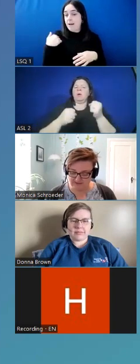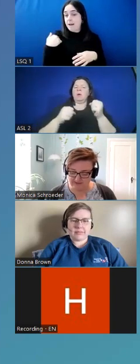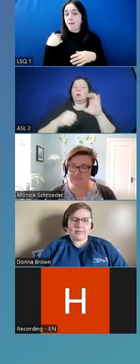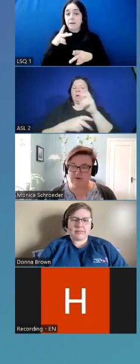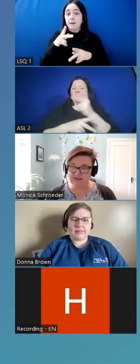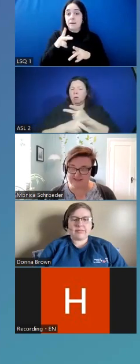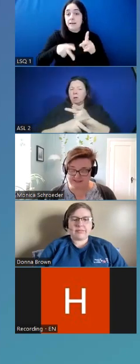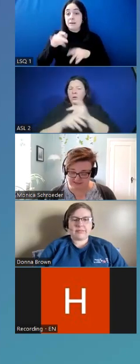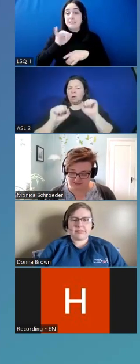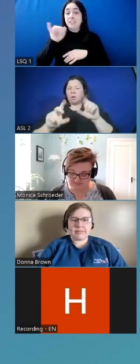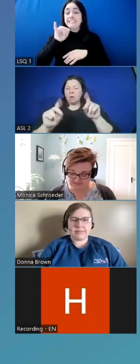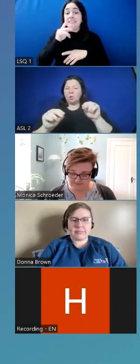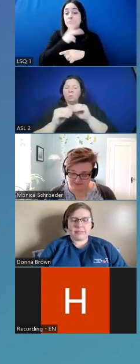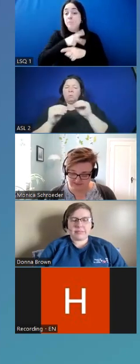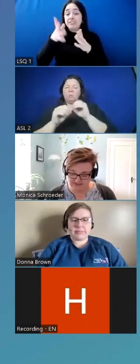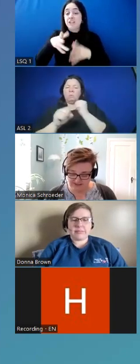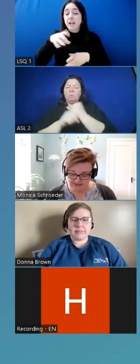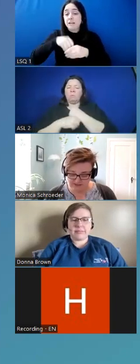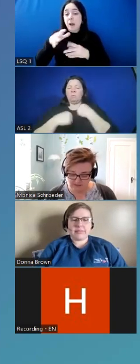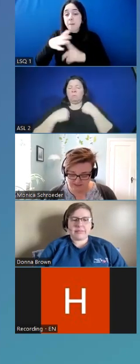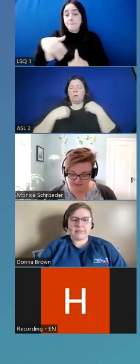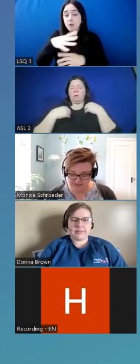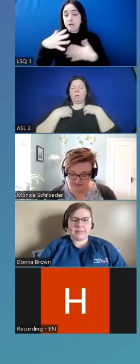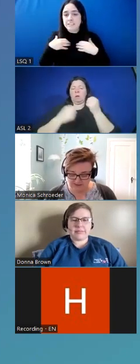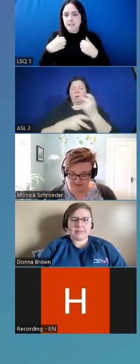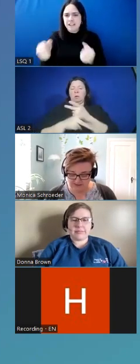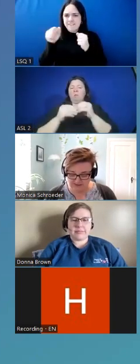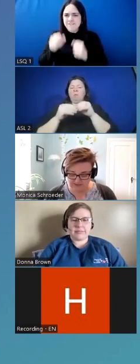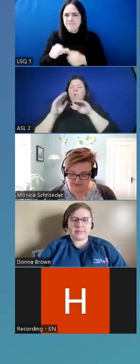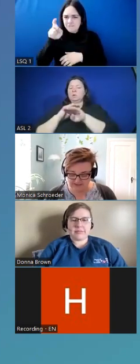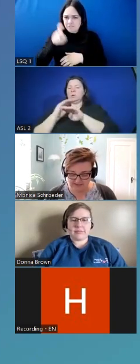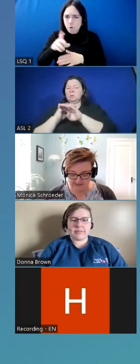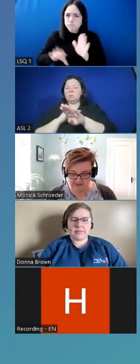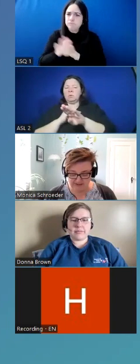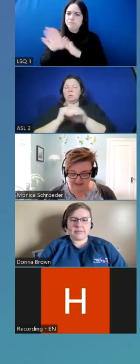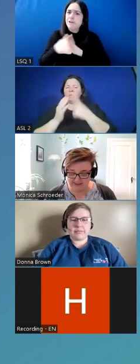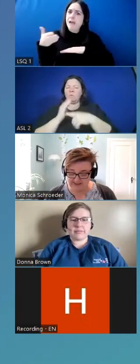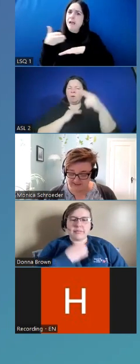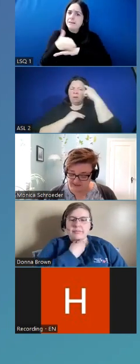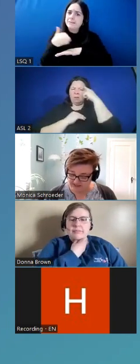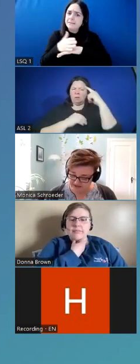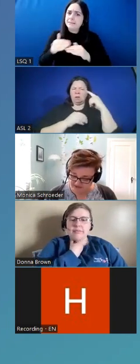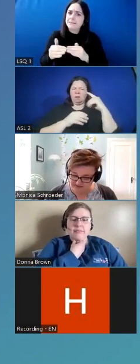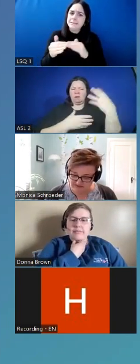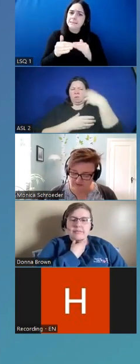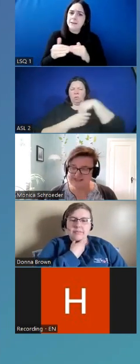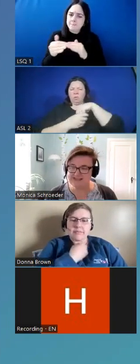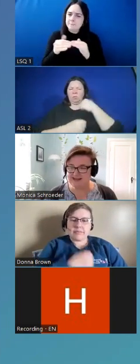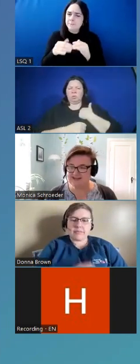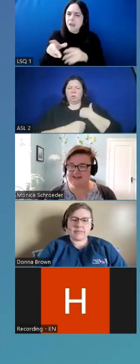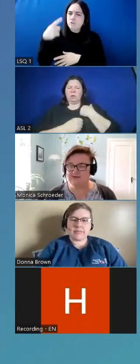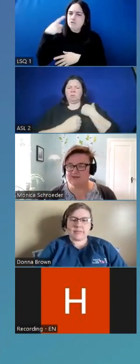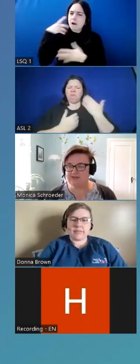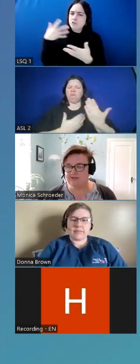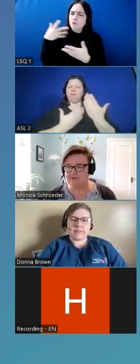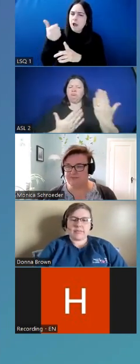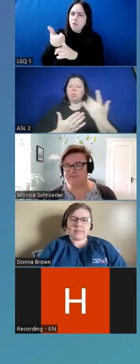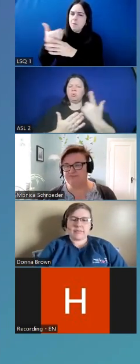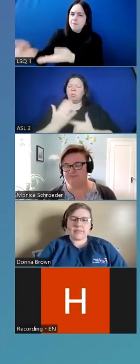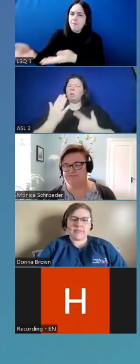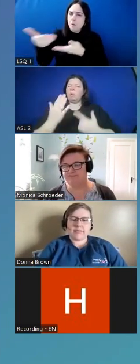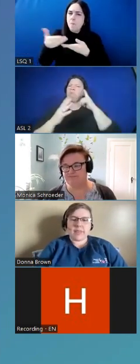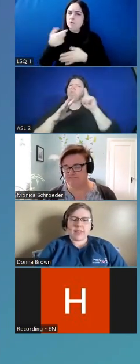make healthcare more accessible. So what do you think about Inclusion Canada's suggestions? What stands out to